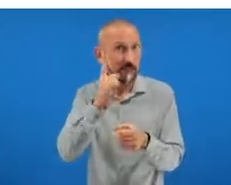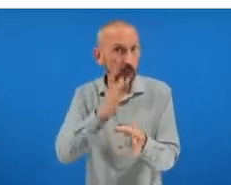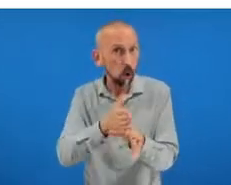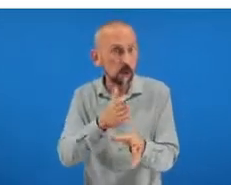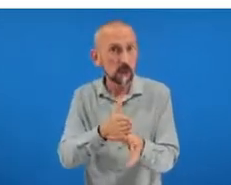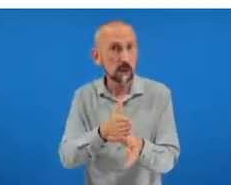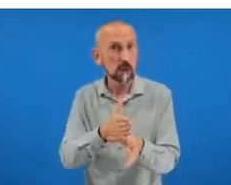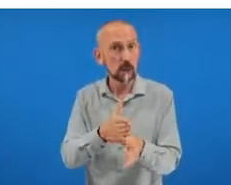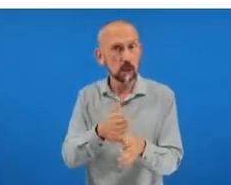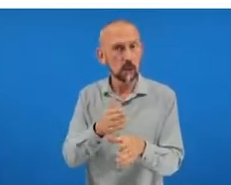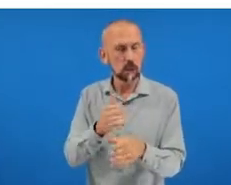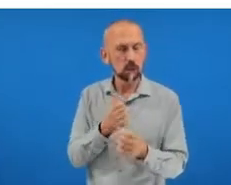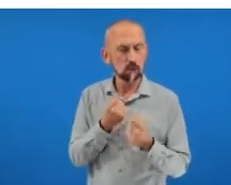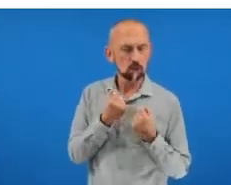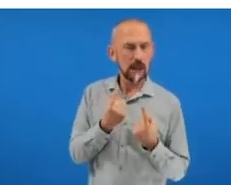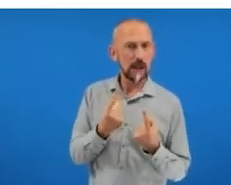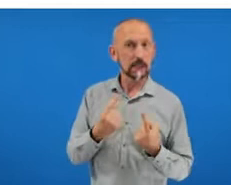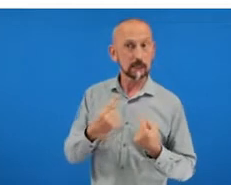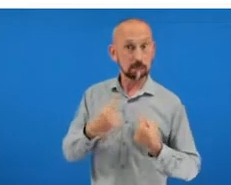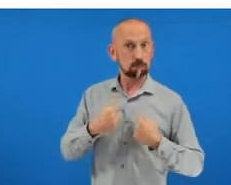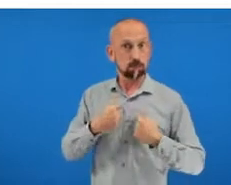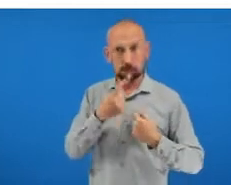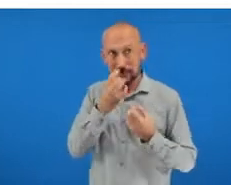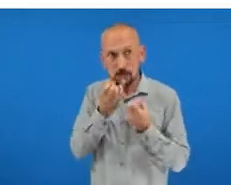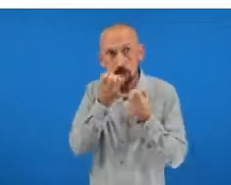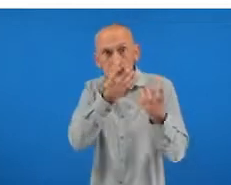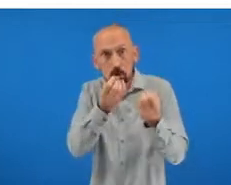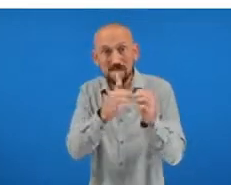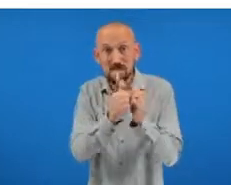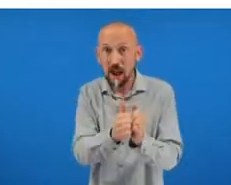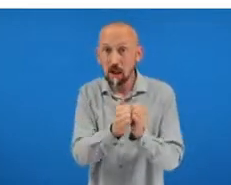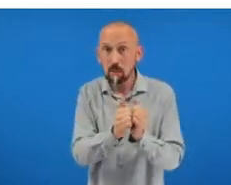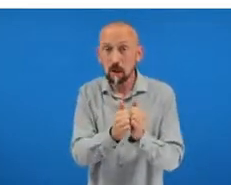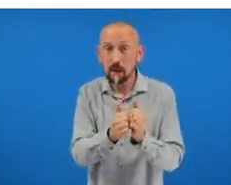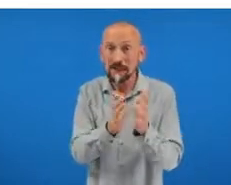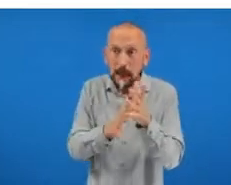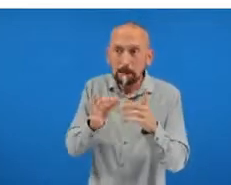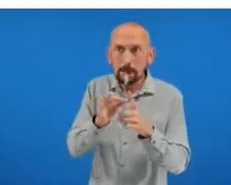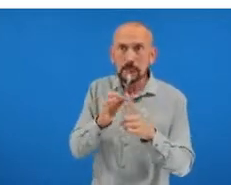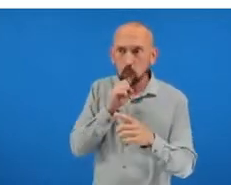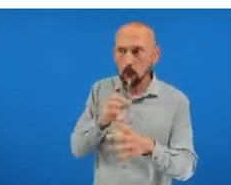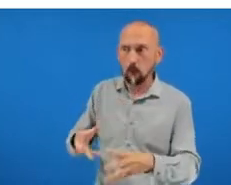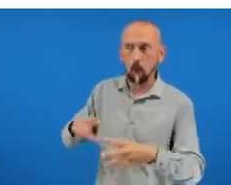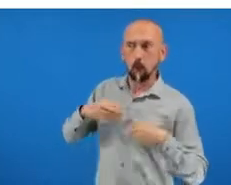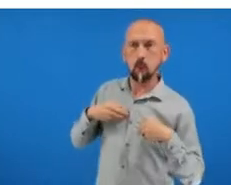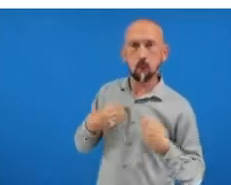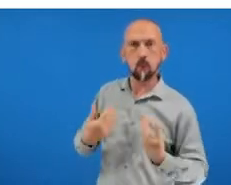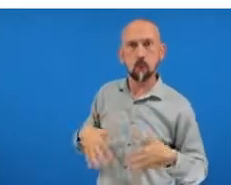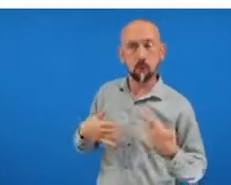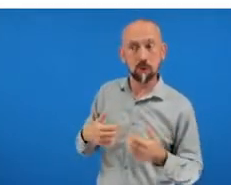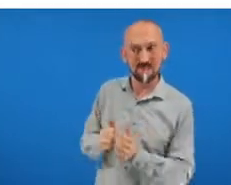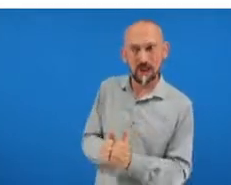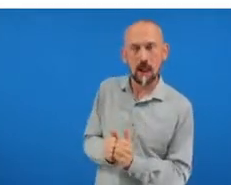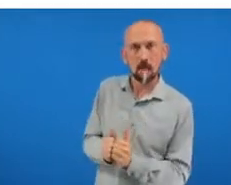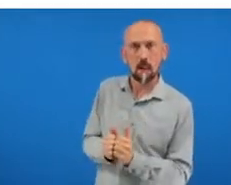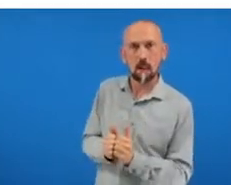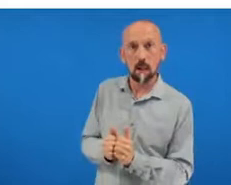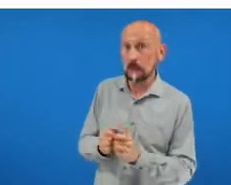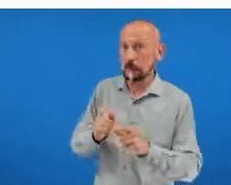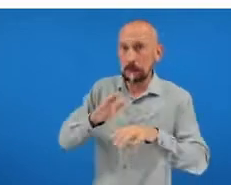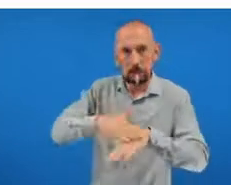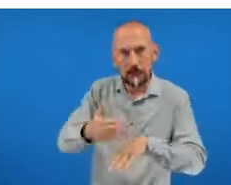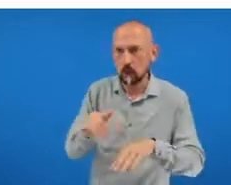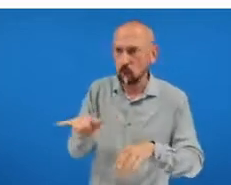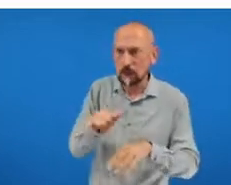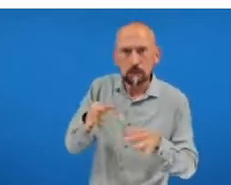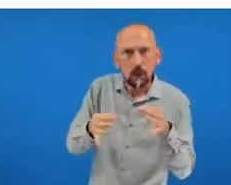valuable it would be for MPs from, you know, a variety of different parties and perspectives to have those connections